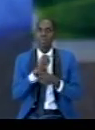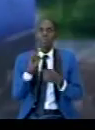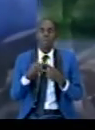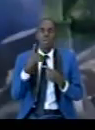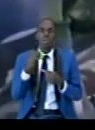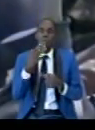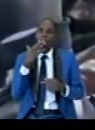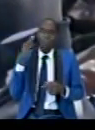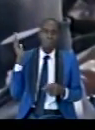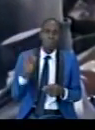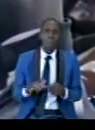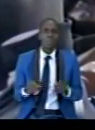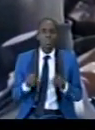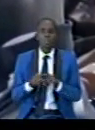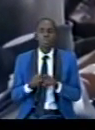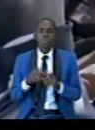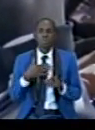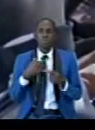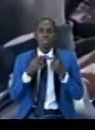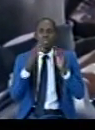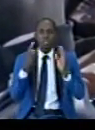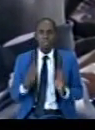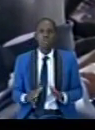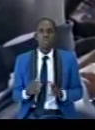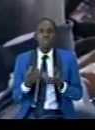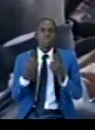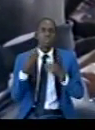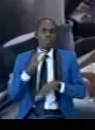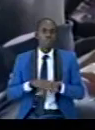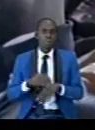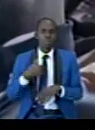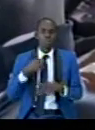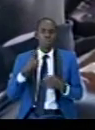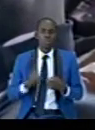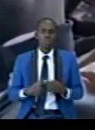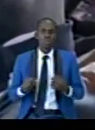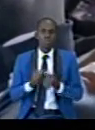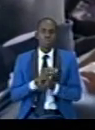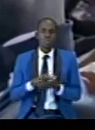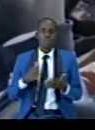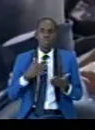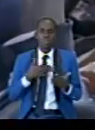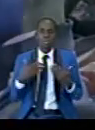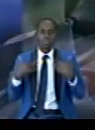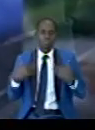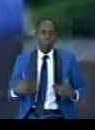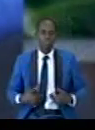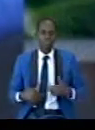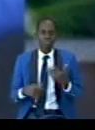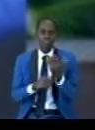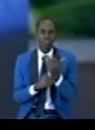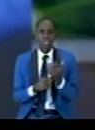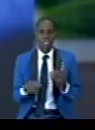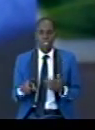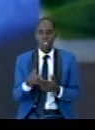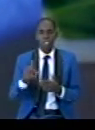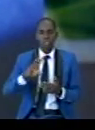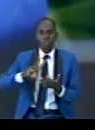mine enemies and my foes, came upon me to eat up my flesh, they stumbled and they